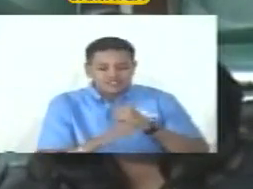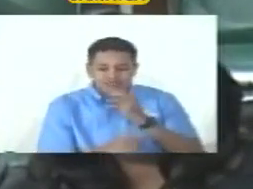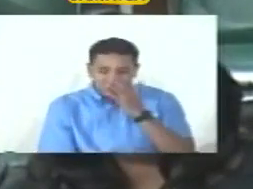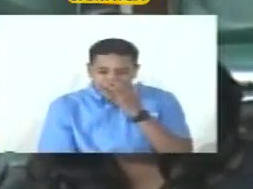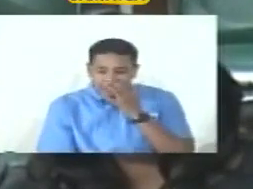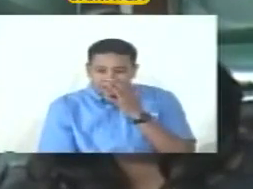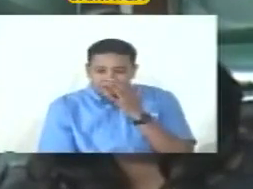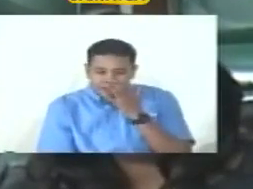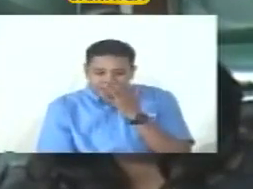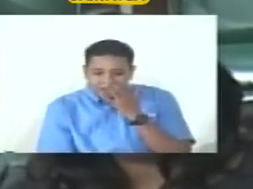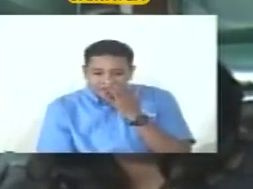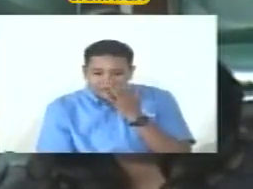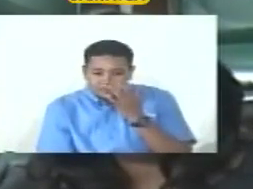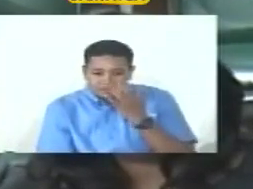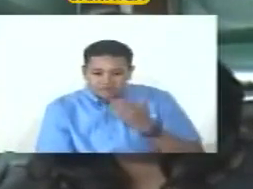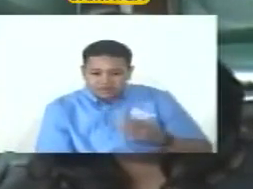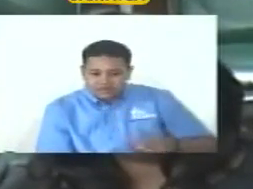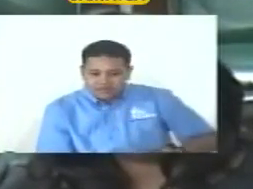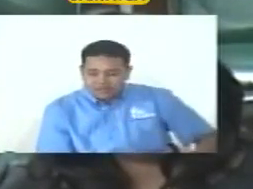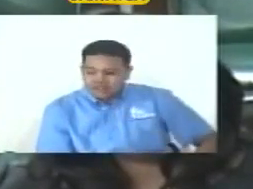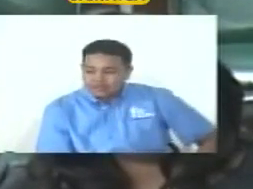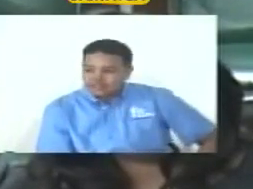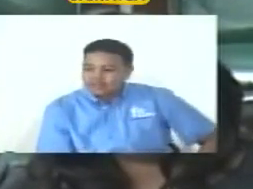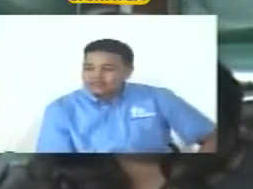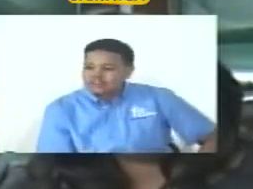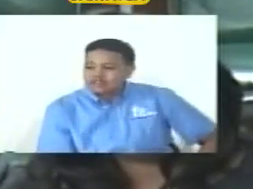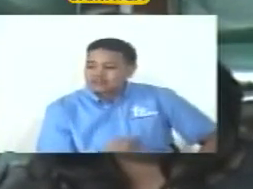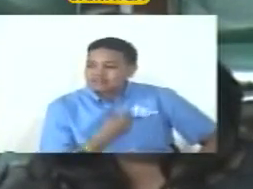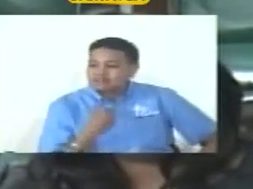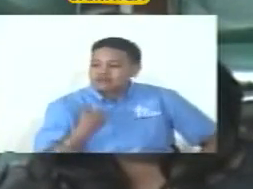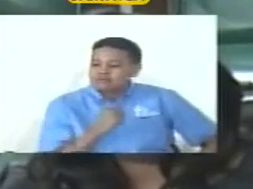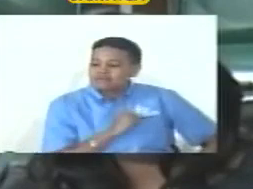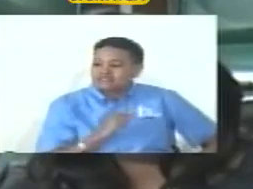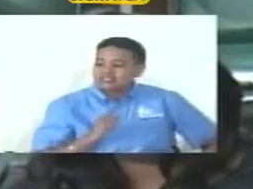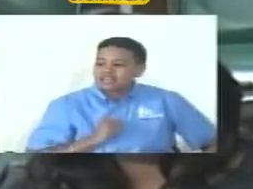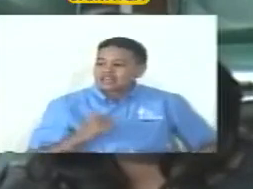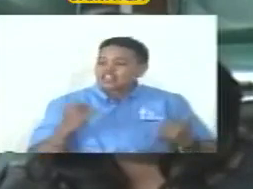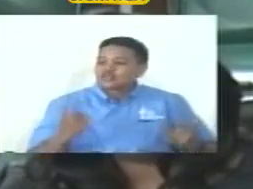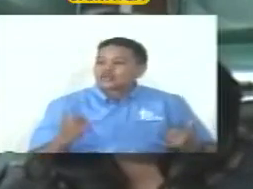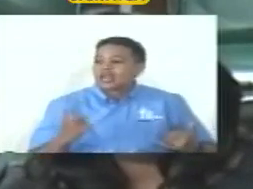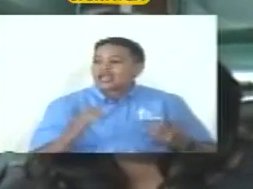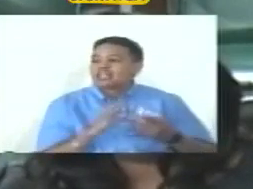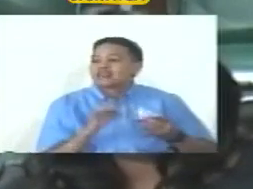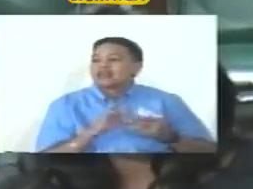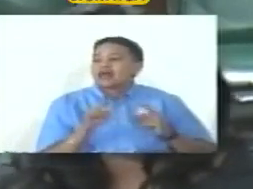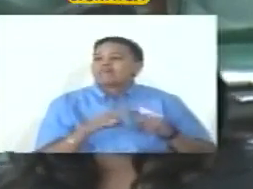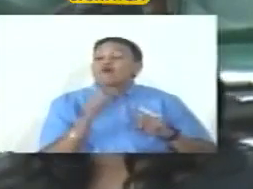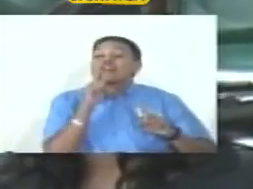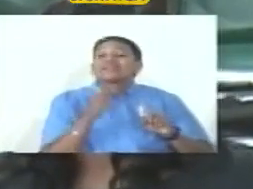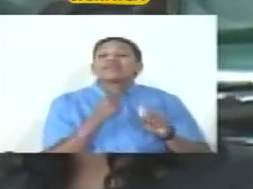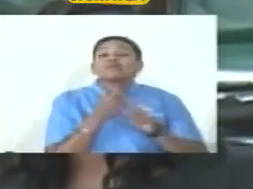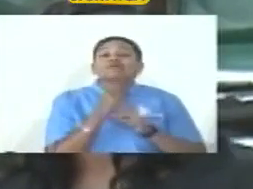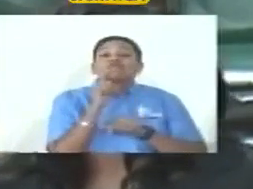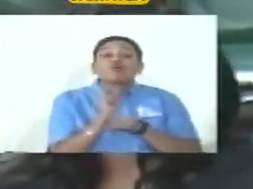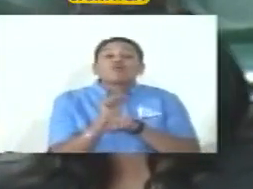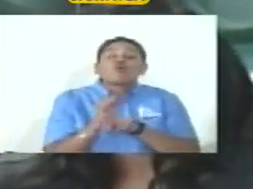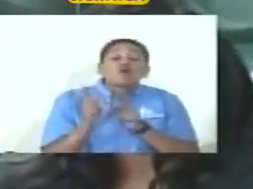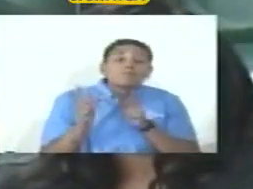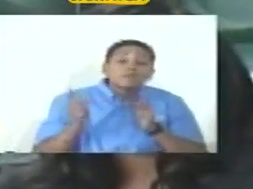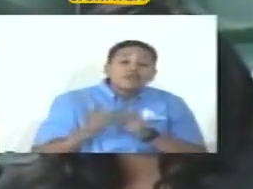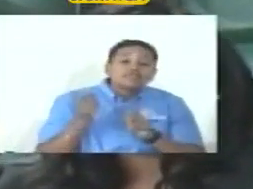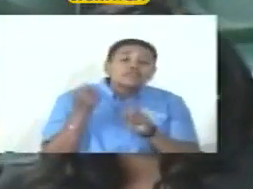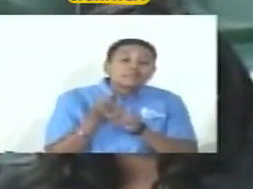we had members of the Senate today speaking about implications for workplace, implications for